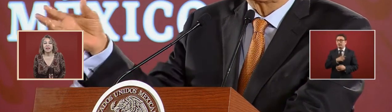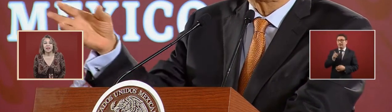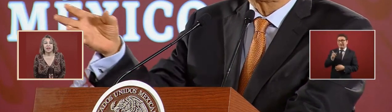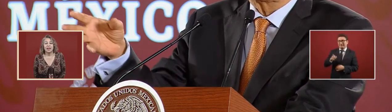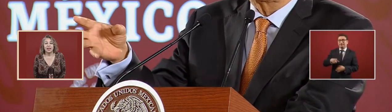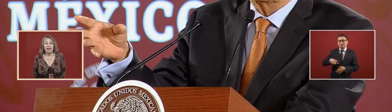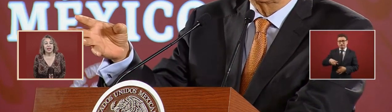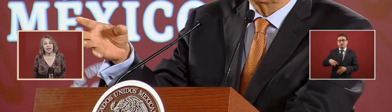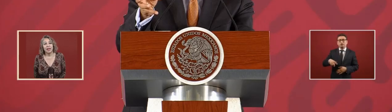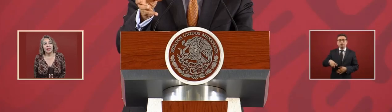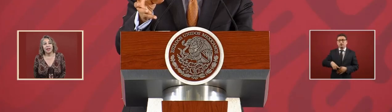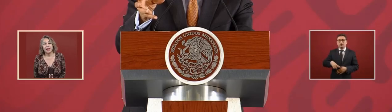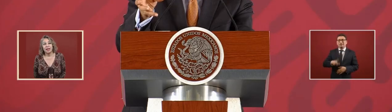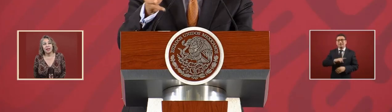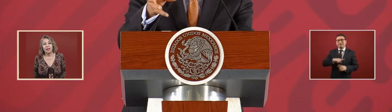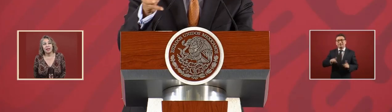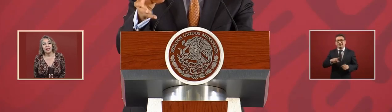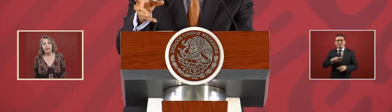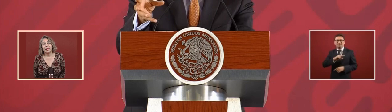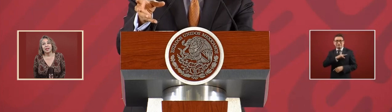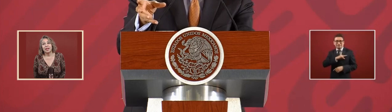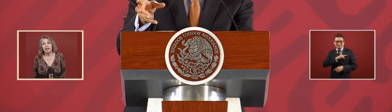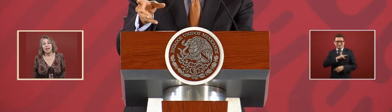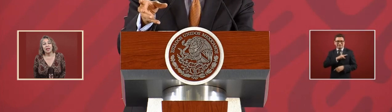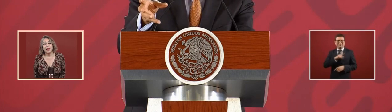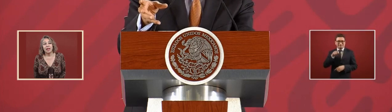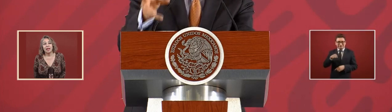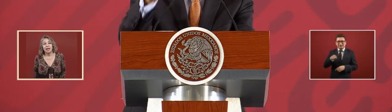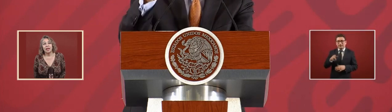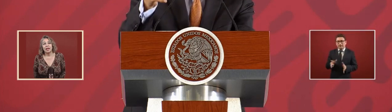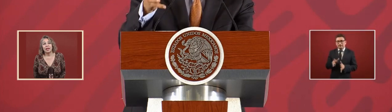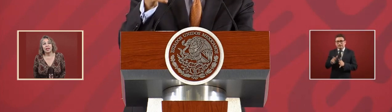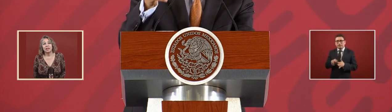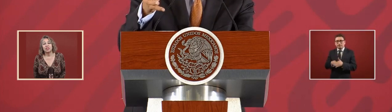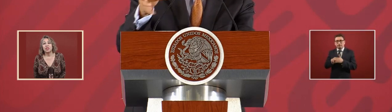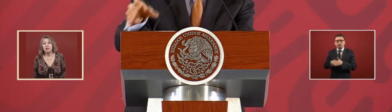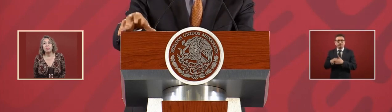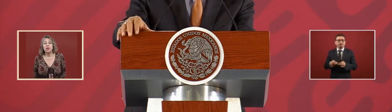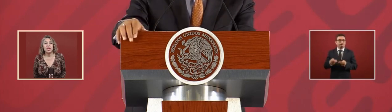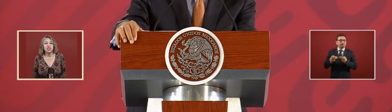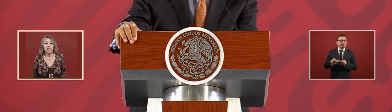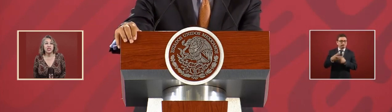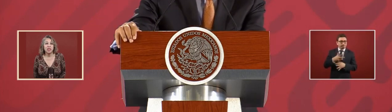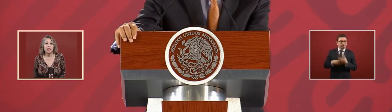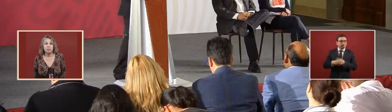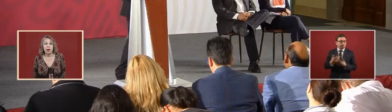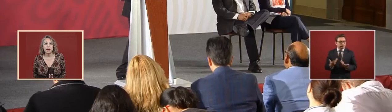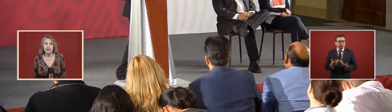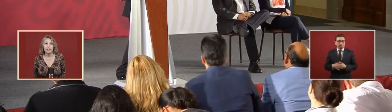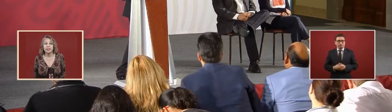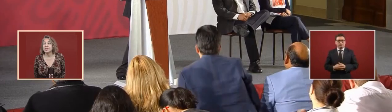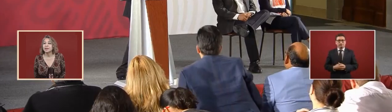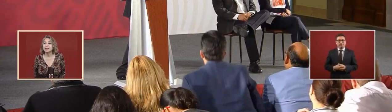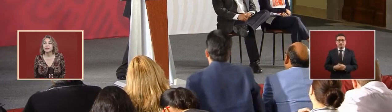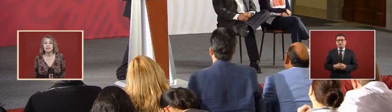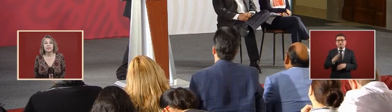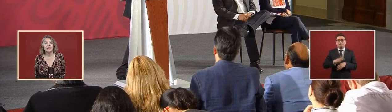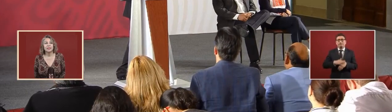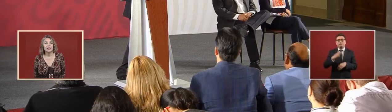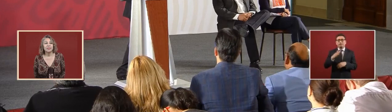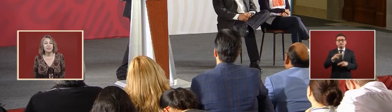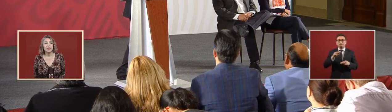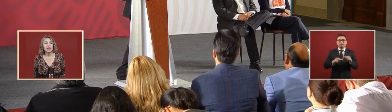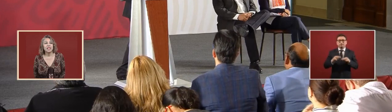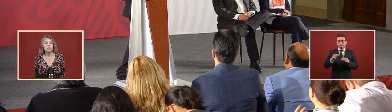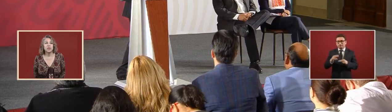puso la educación al mercado, sobre so todo, they put education in the market, en el